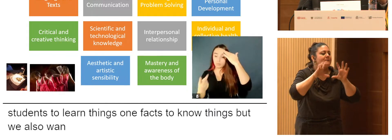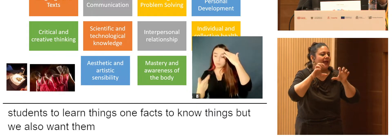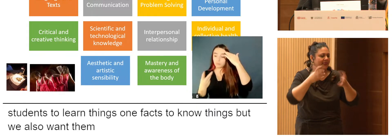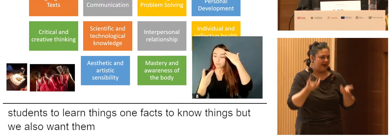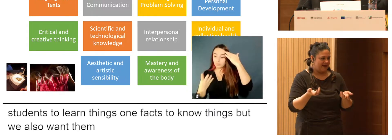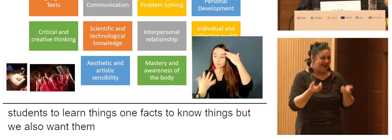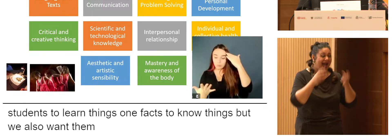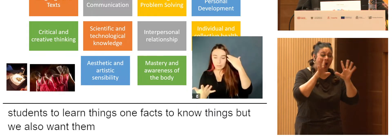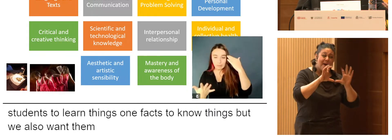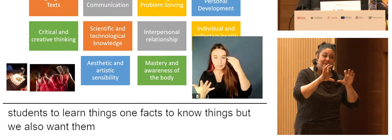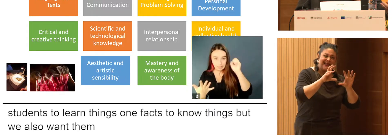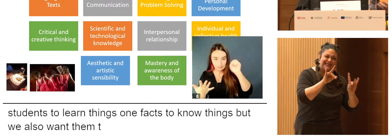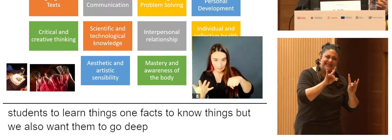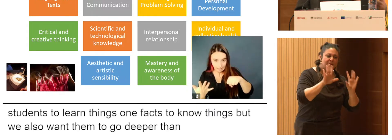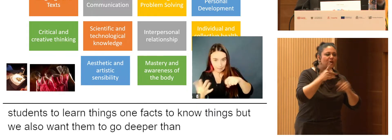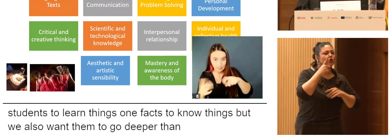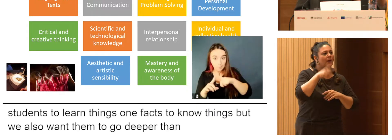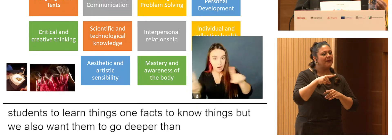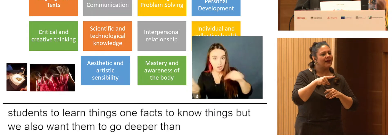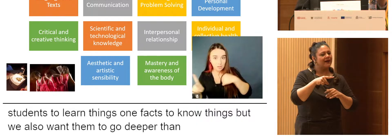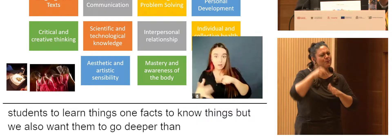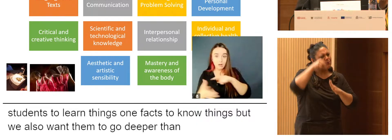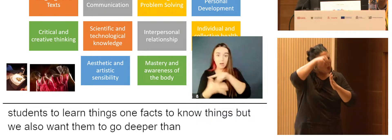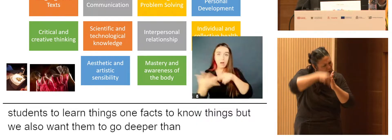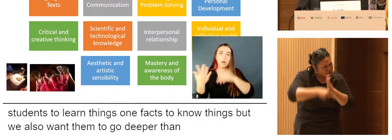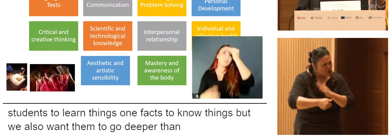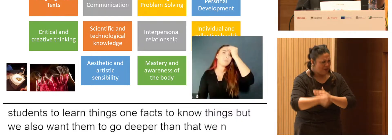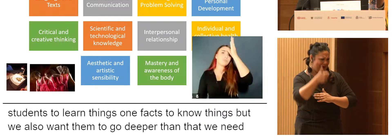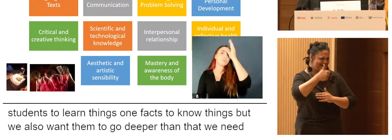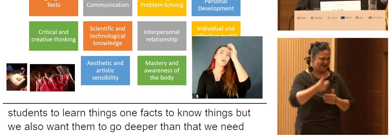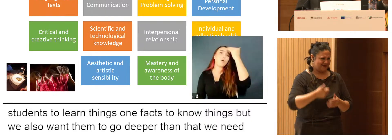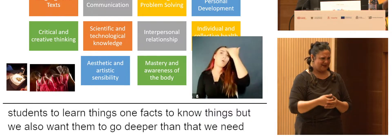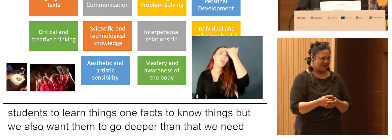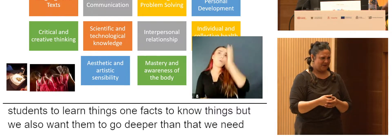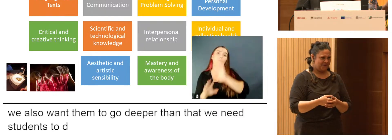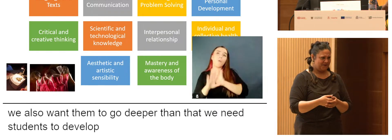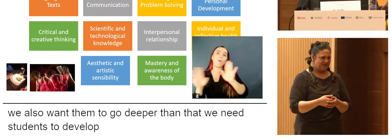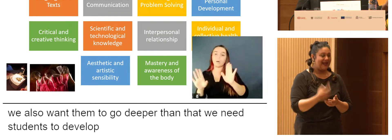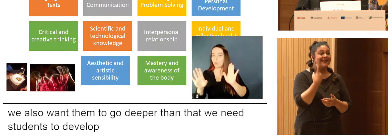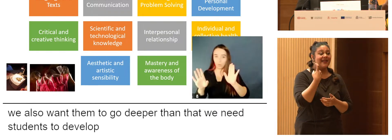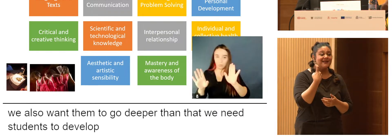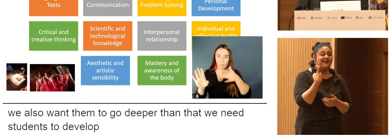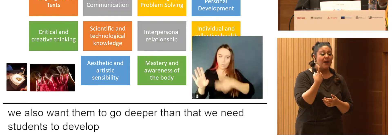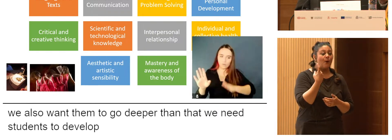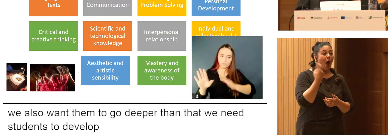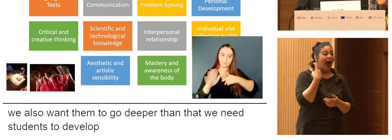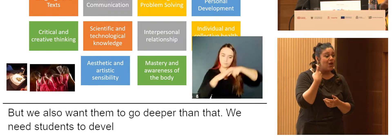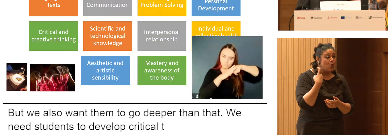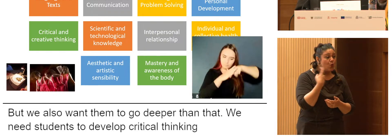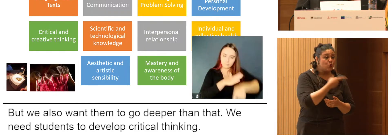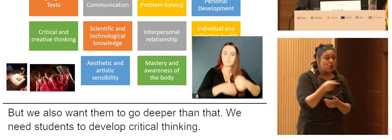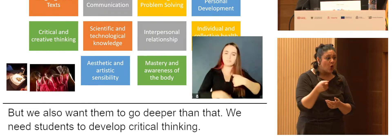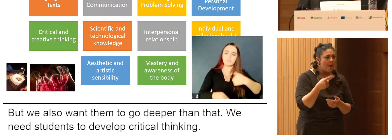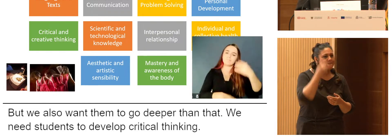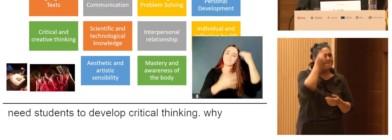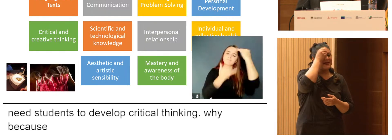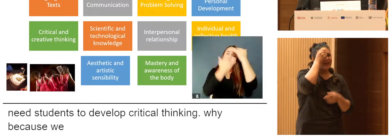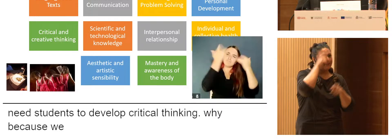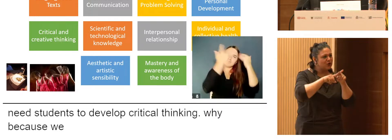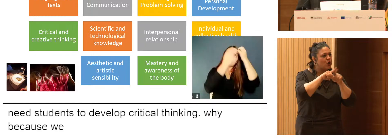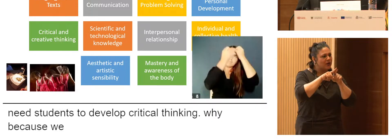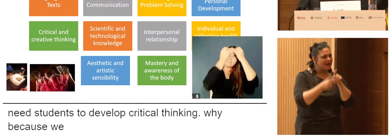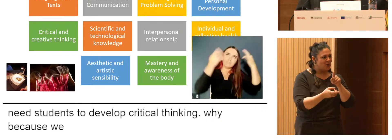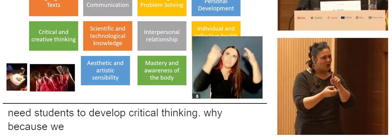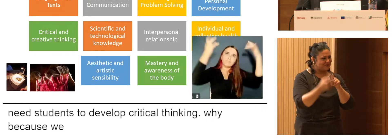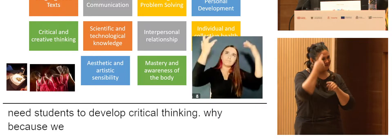go deeper than that. We need students to develop critical thinking. Why? Because we are